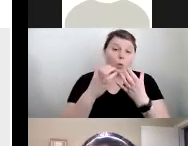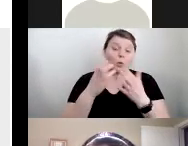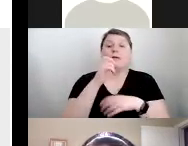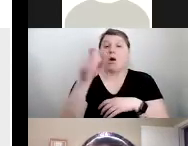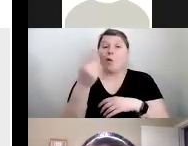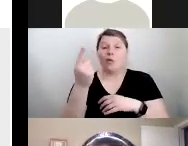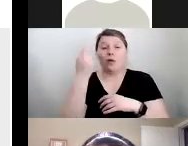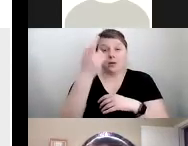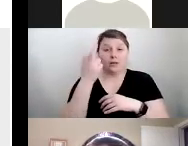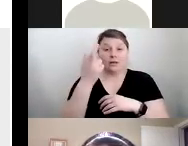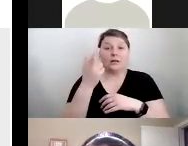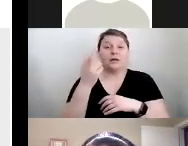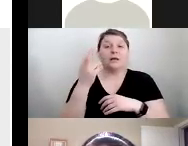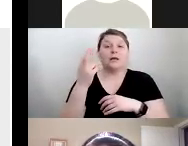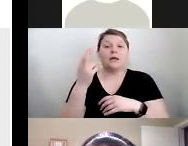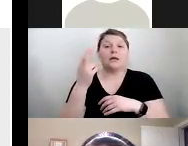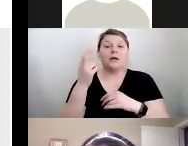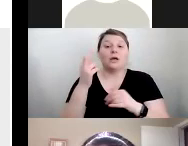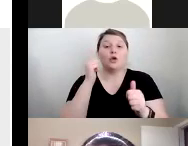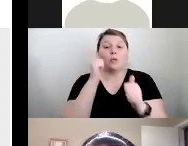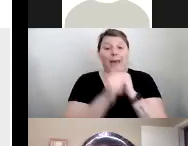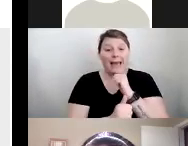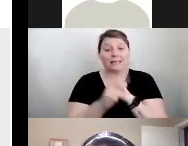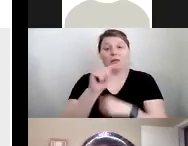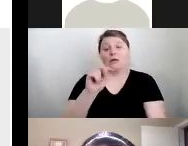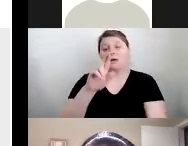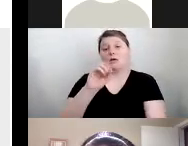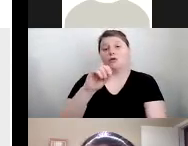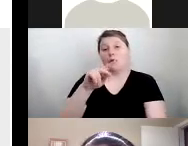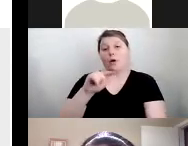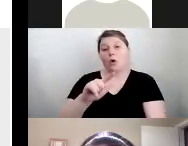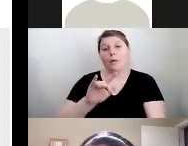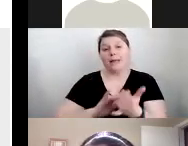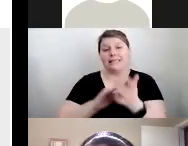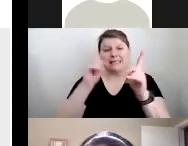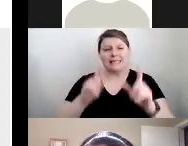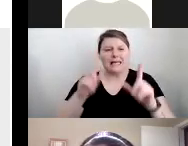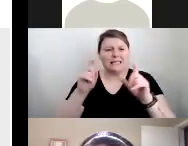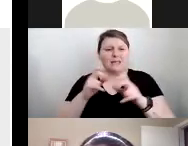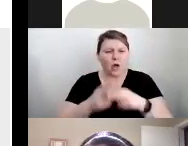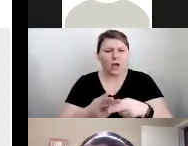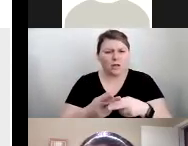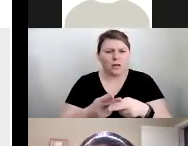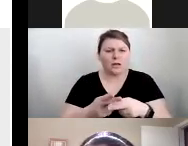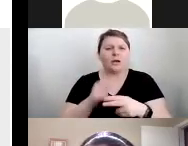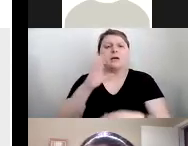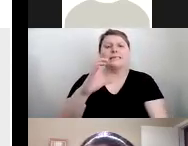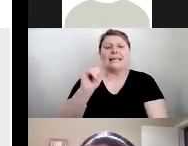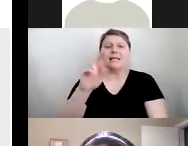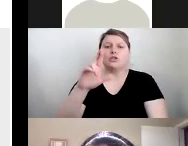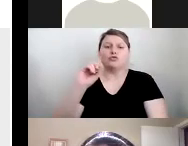is then to pass this tropical medicine test. What is this called? It's they call it the